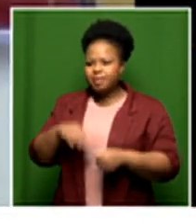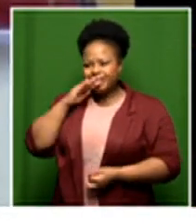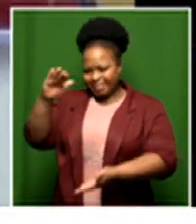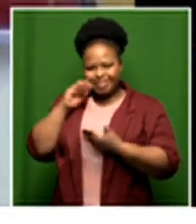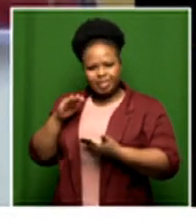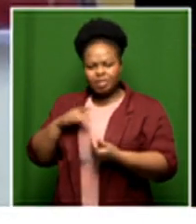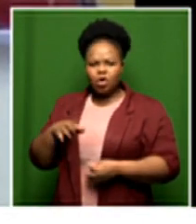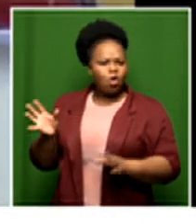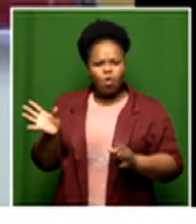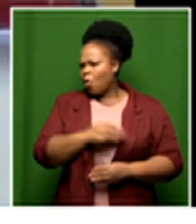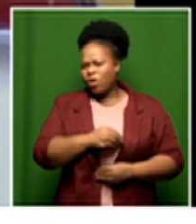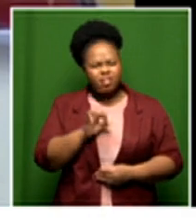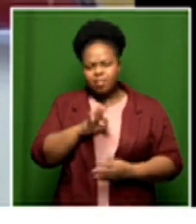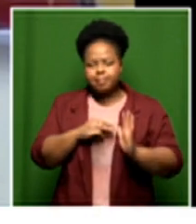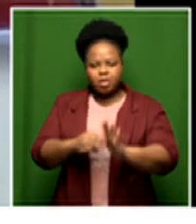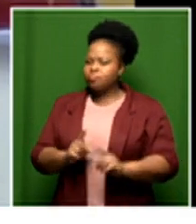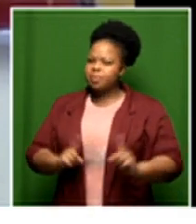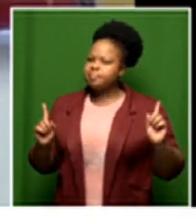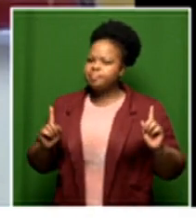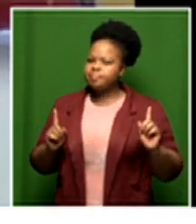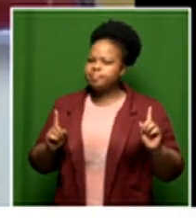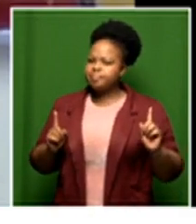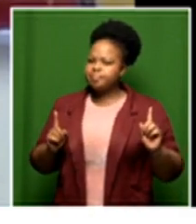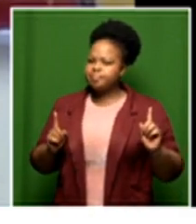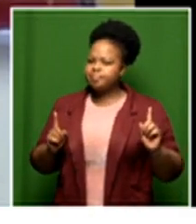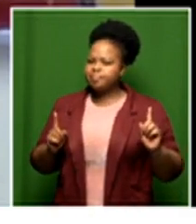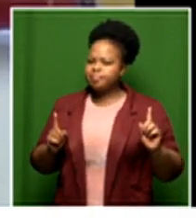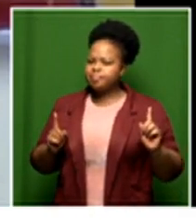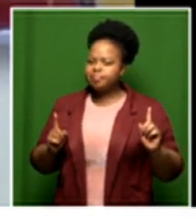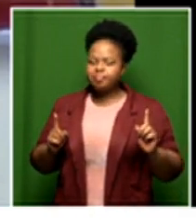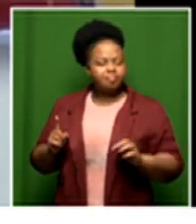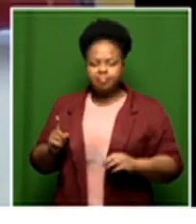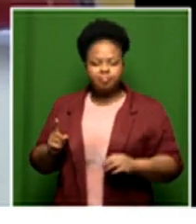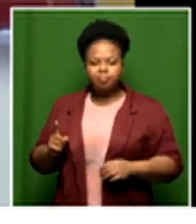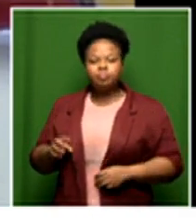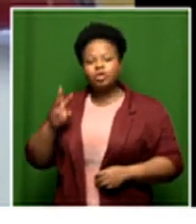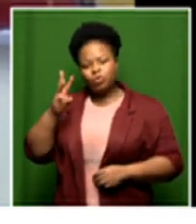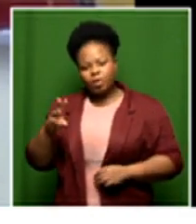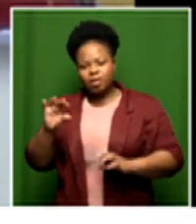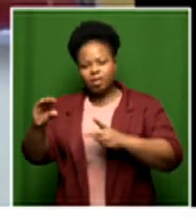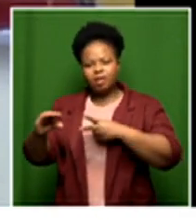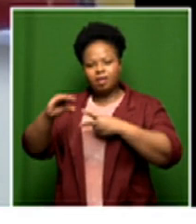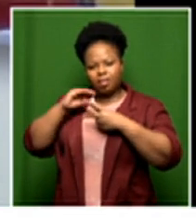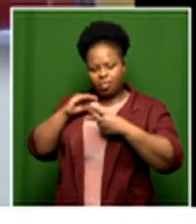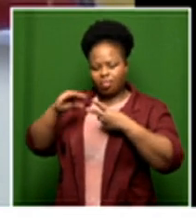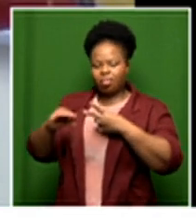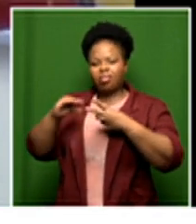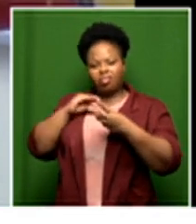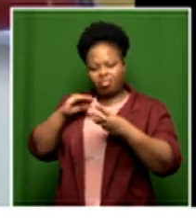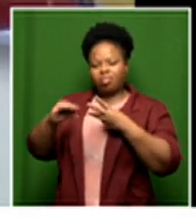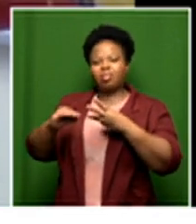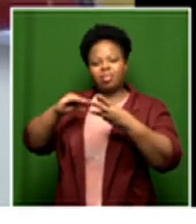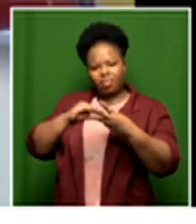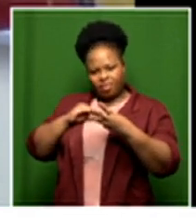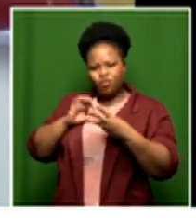to get all 3 million in one batch. It will come over the 3 months, that is